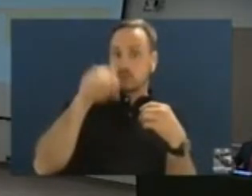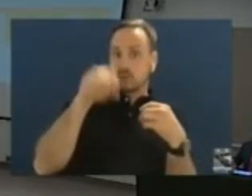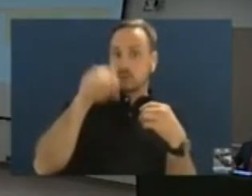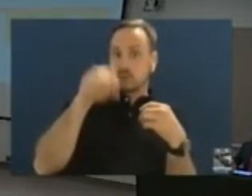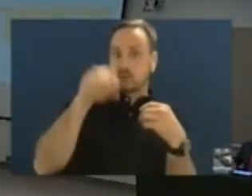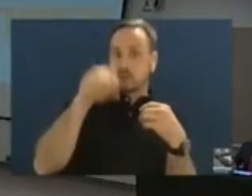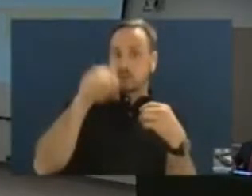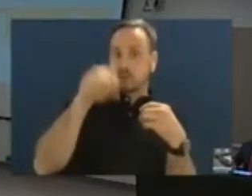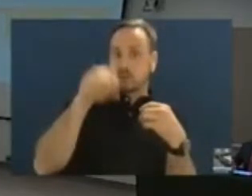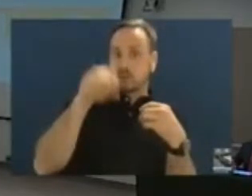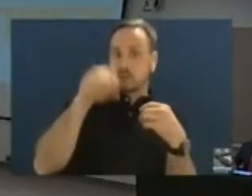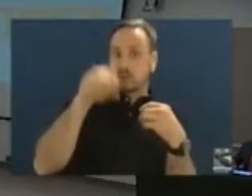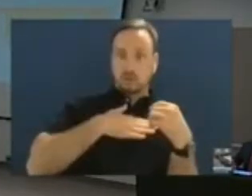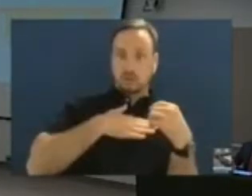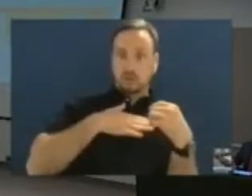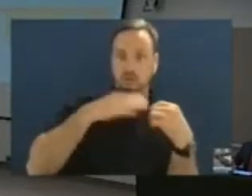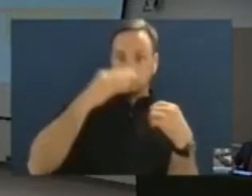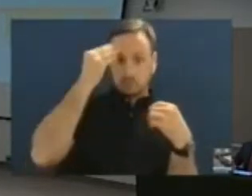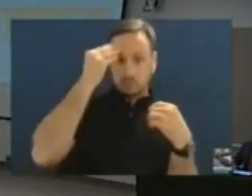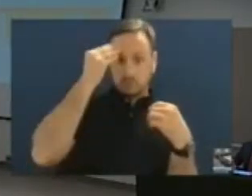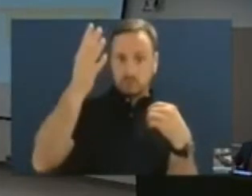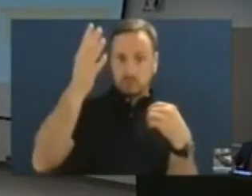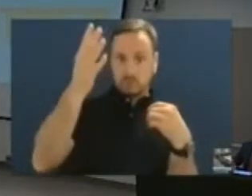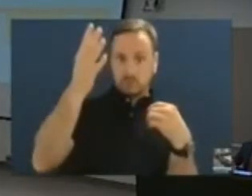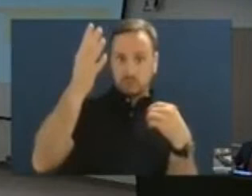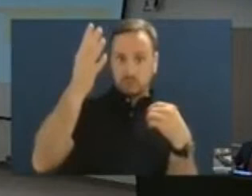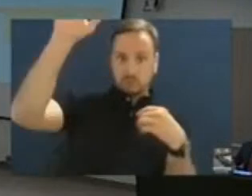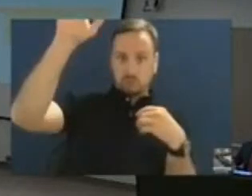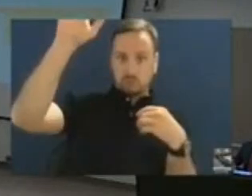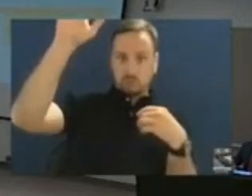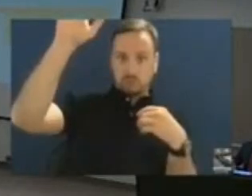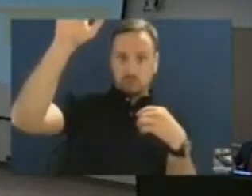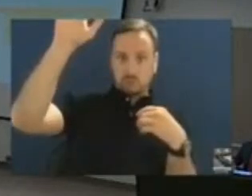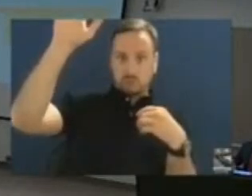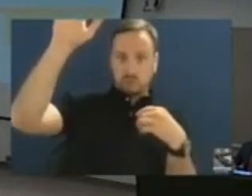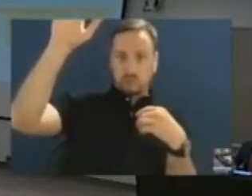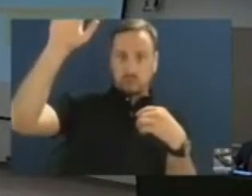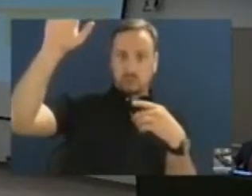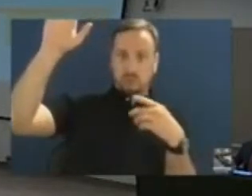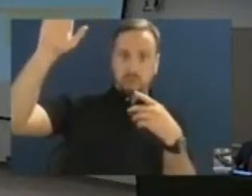please let it be known by raising your hands.